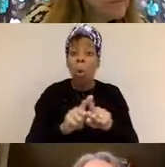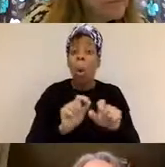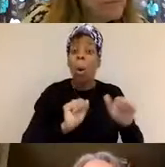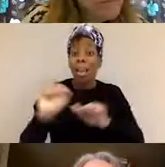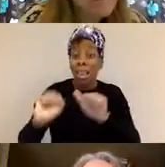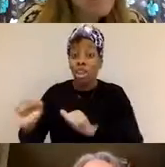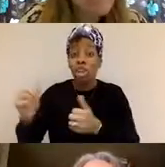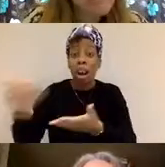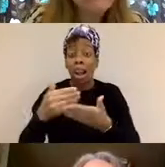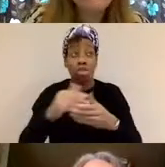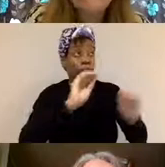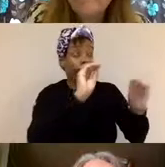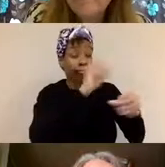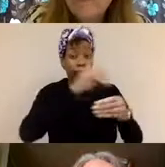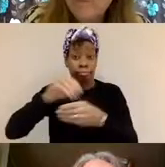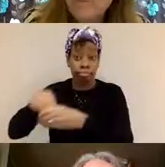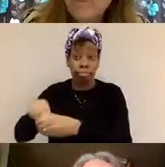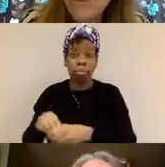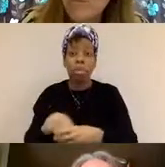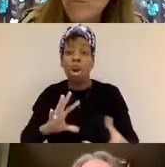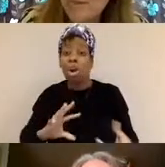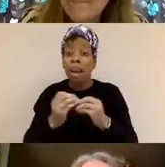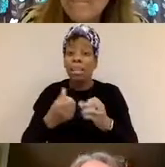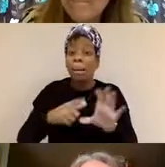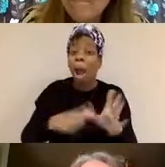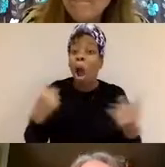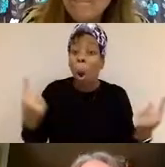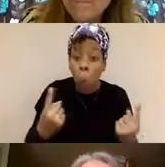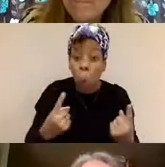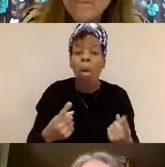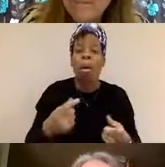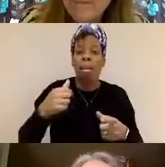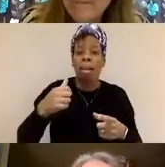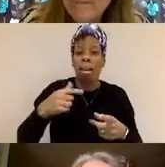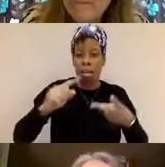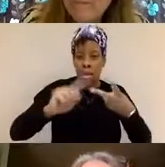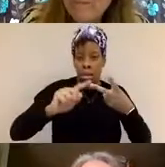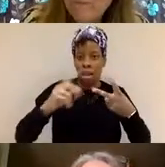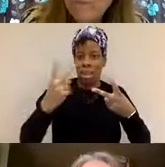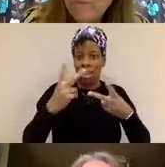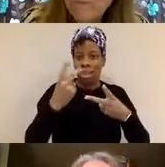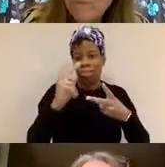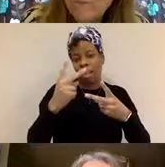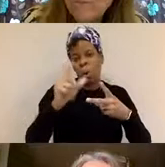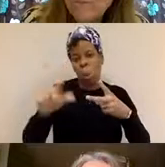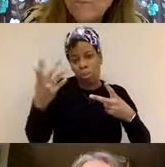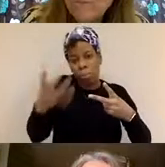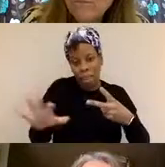collections. And it will be curated by people who've taken part in that curating exhibitions course. And the exhibitions we're planning